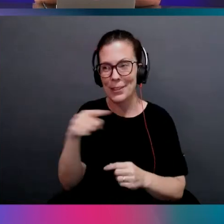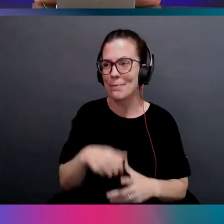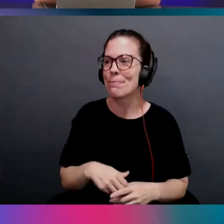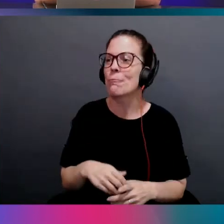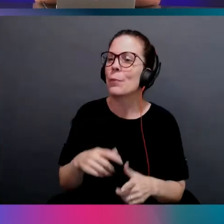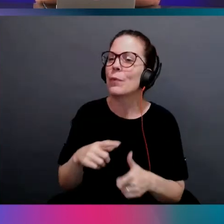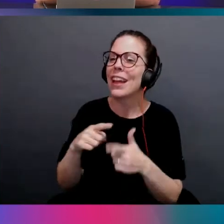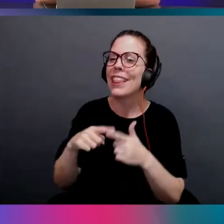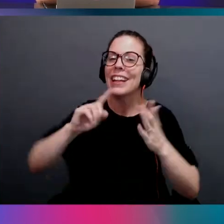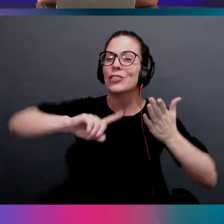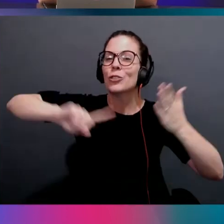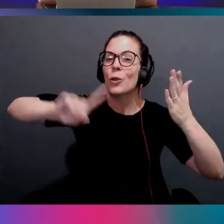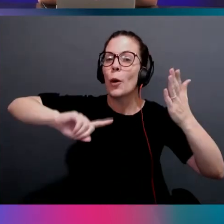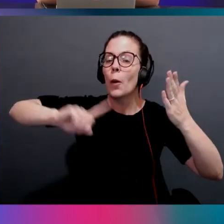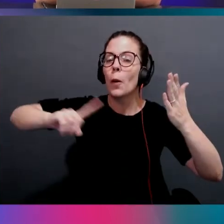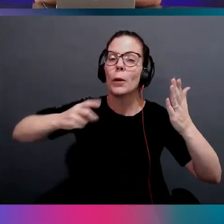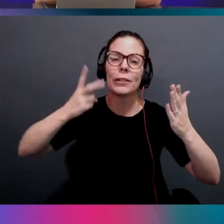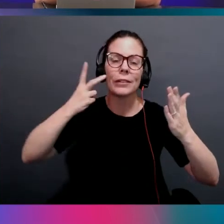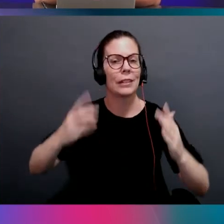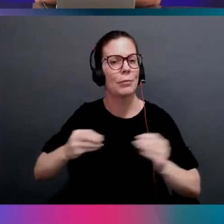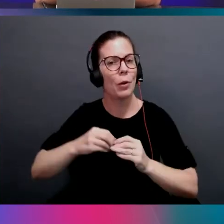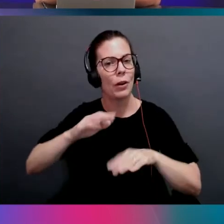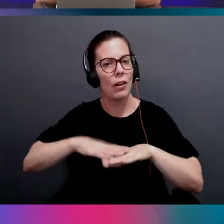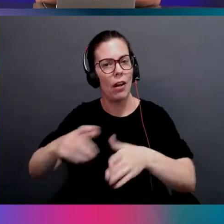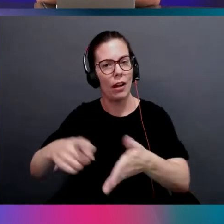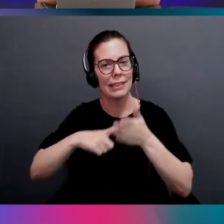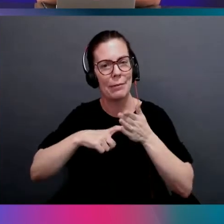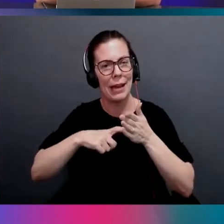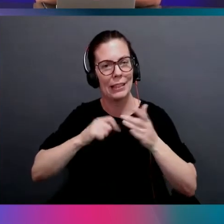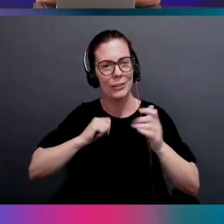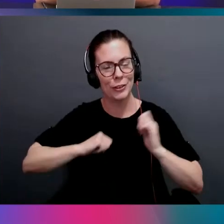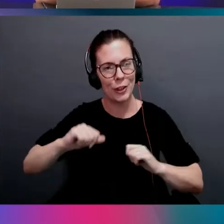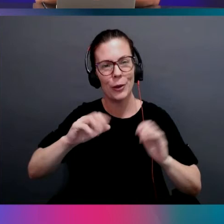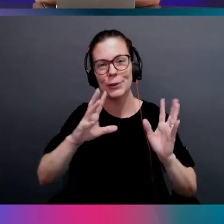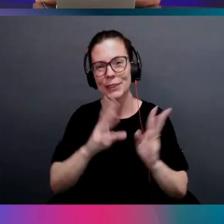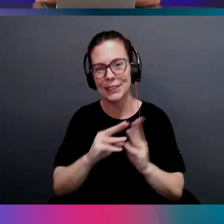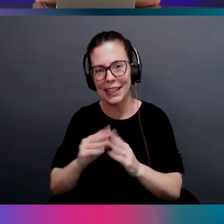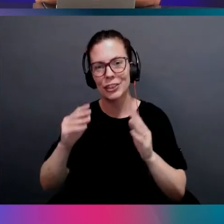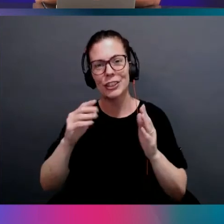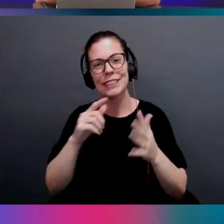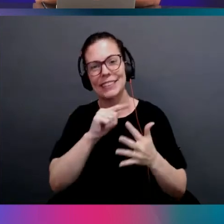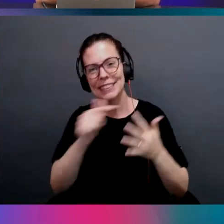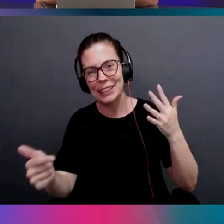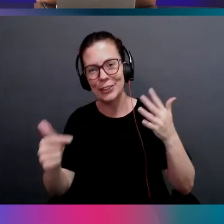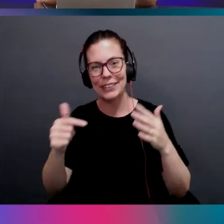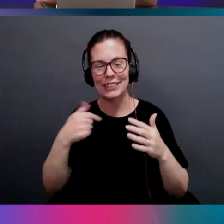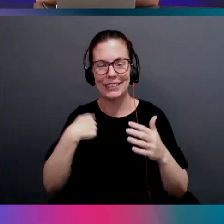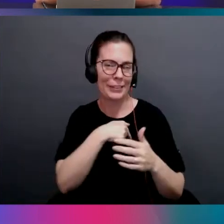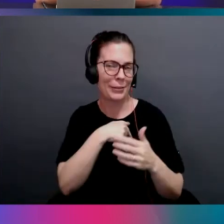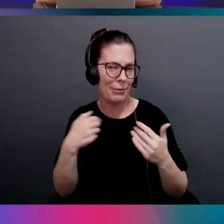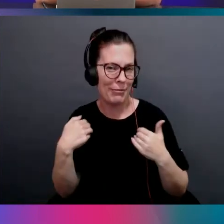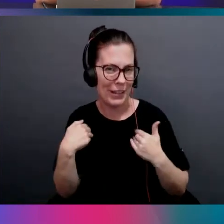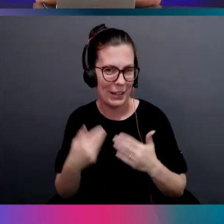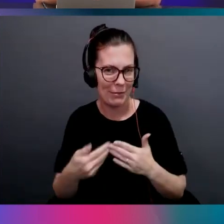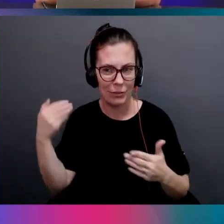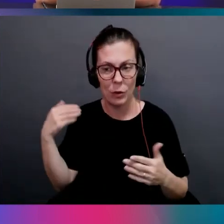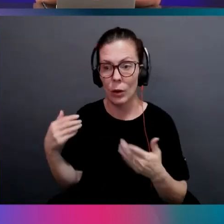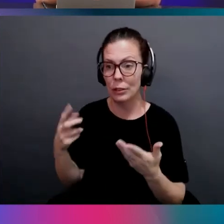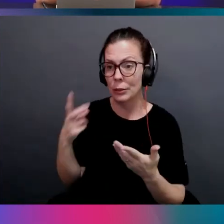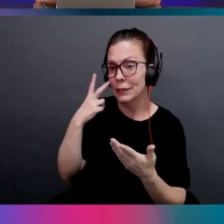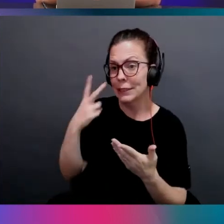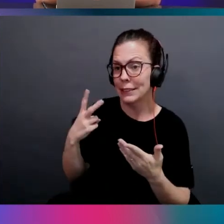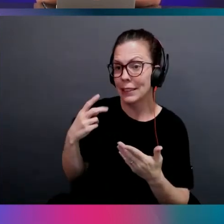scroll down, you'll see more about the on-demand shows, any kind of sessions and series that we might have had. And we can see here, Let's Ship It